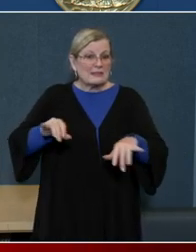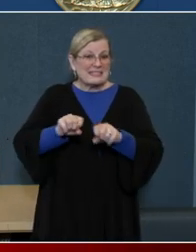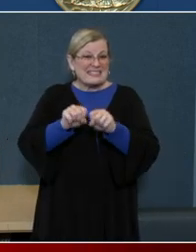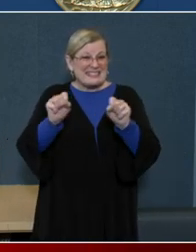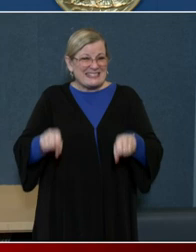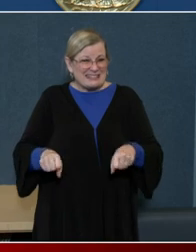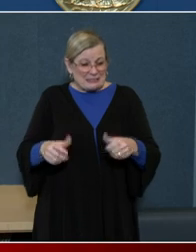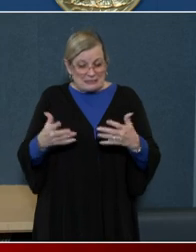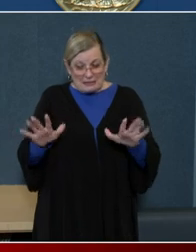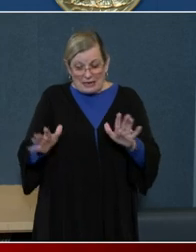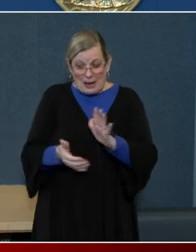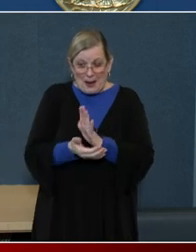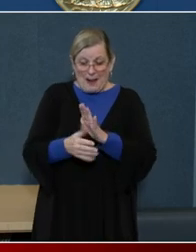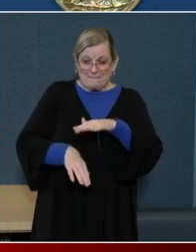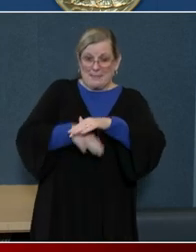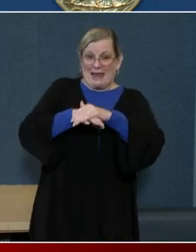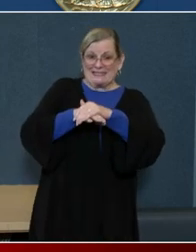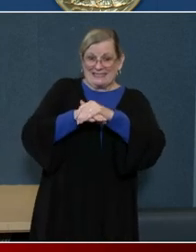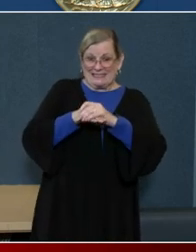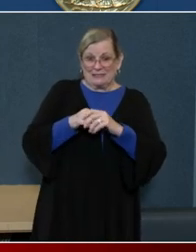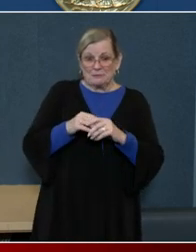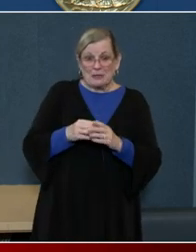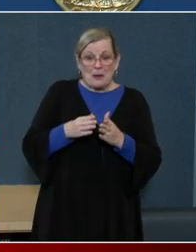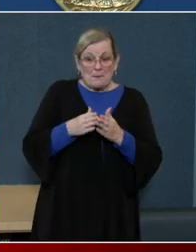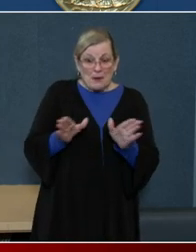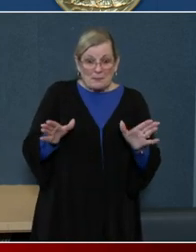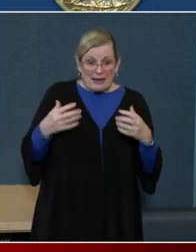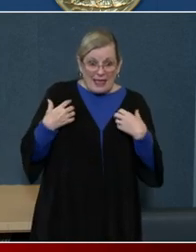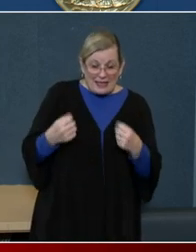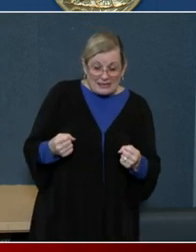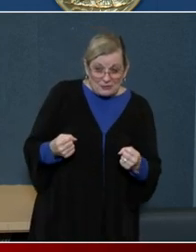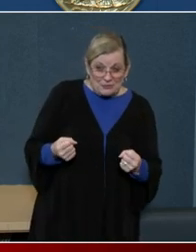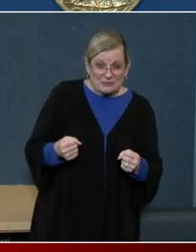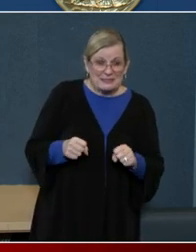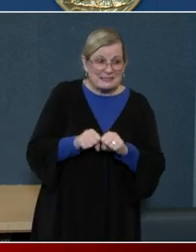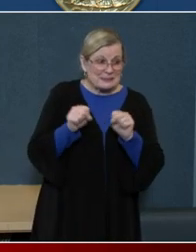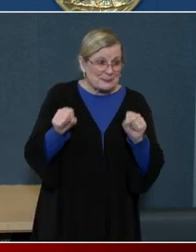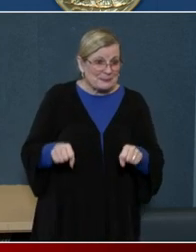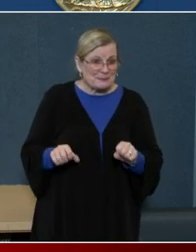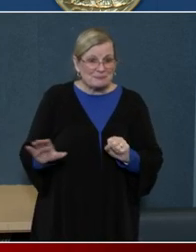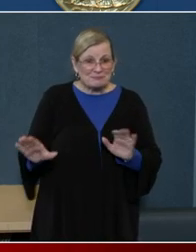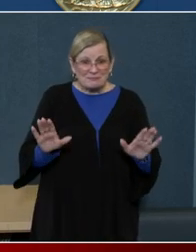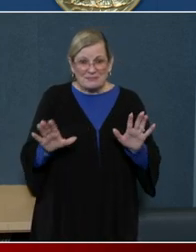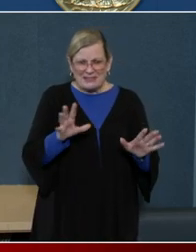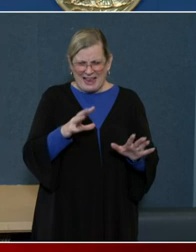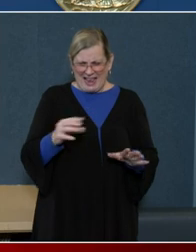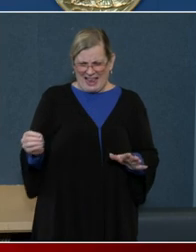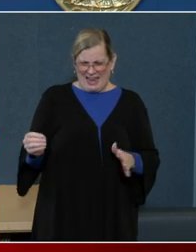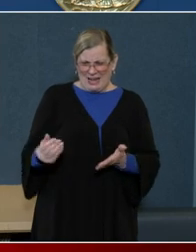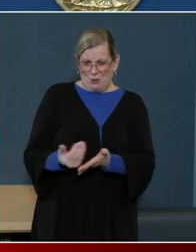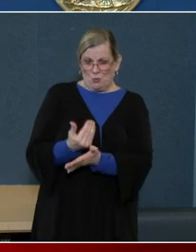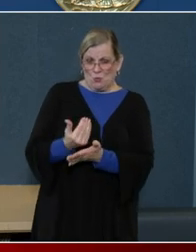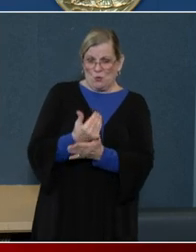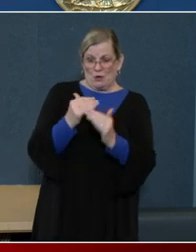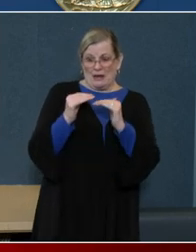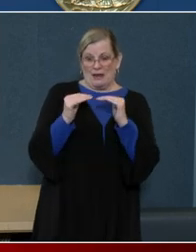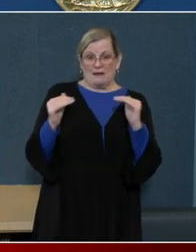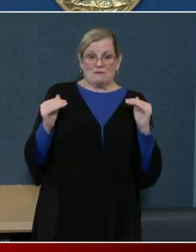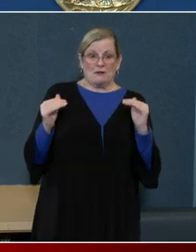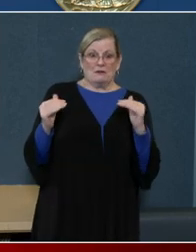health systems capacity, and our level of community engagement. And we